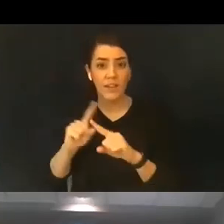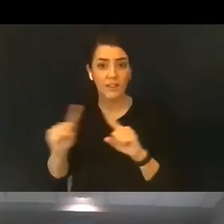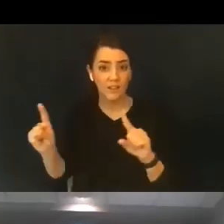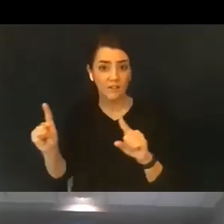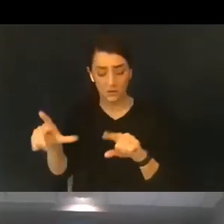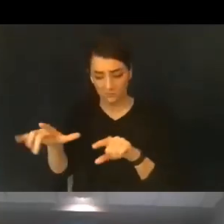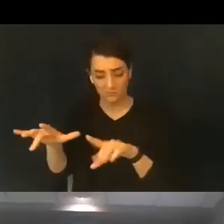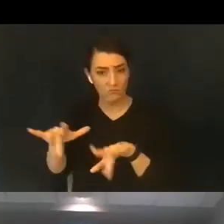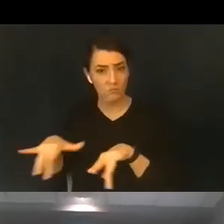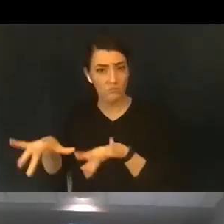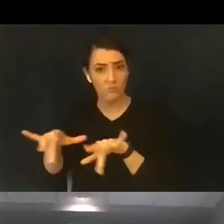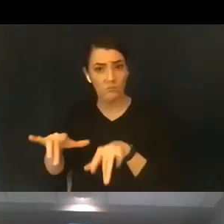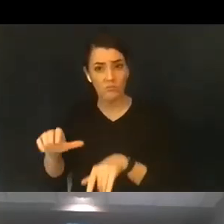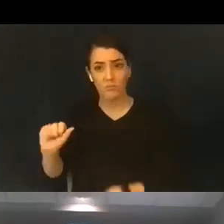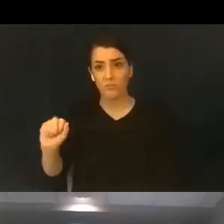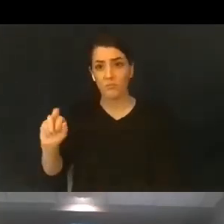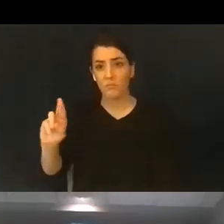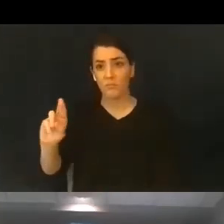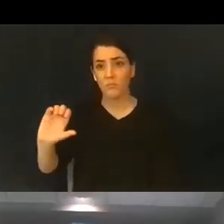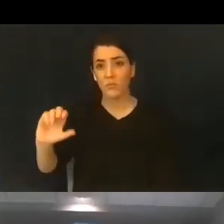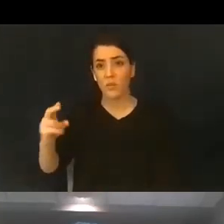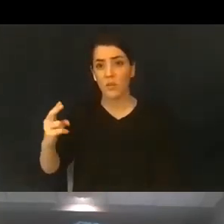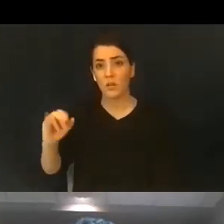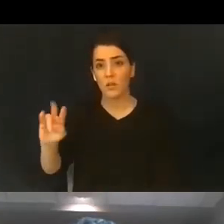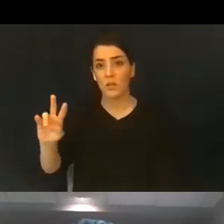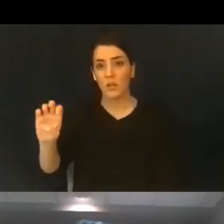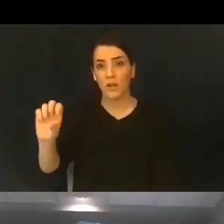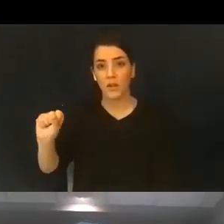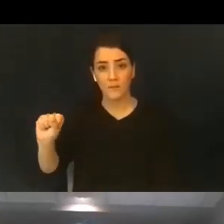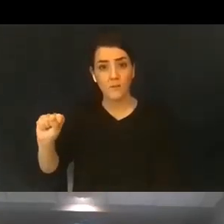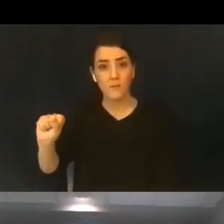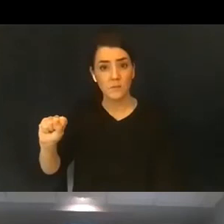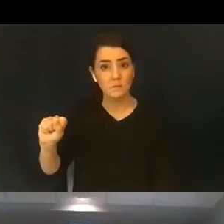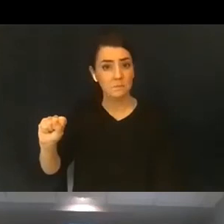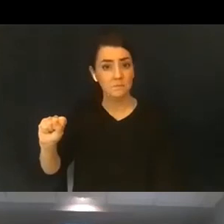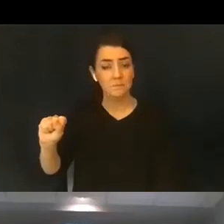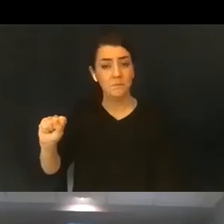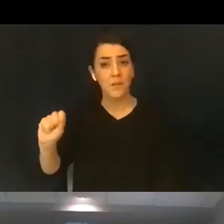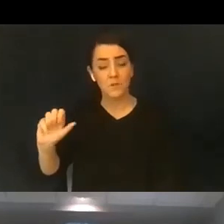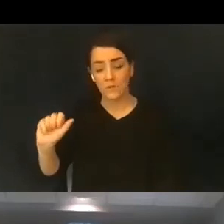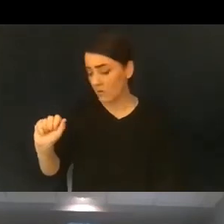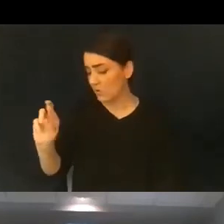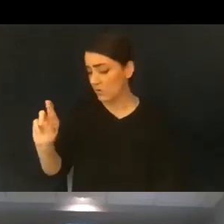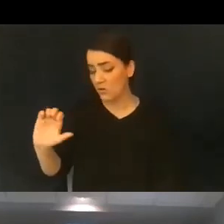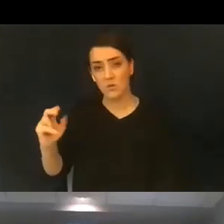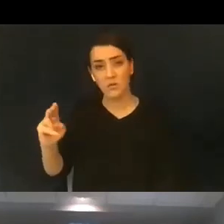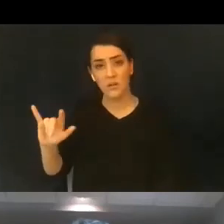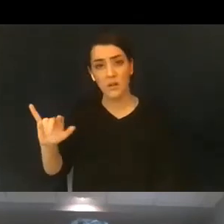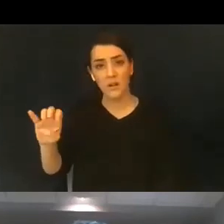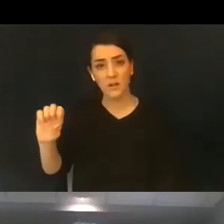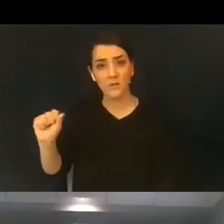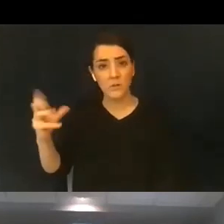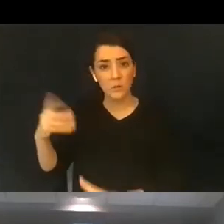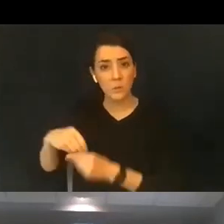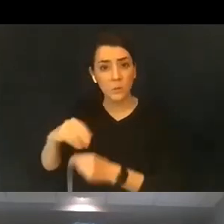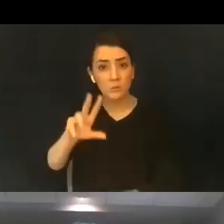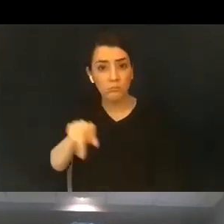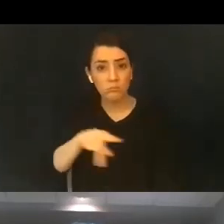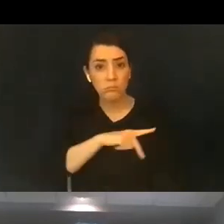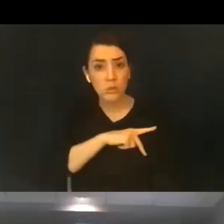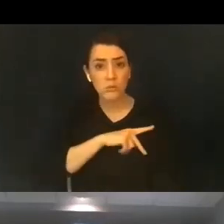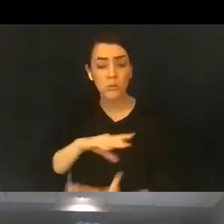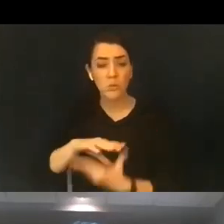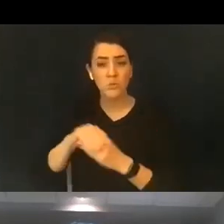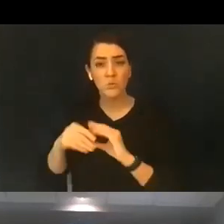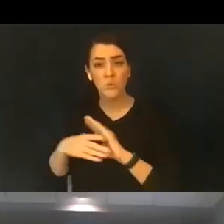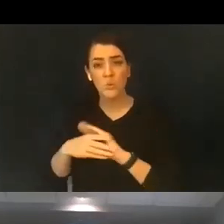of personal stories. There wasn't a whole lot of personal journey of how